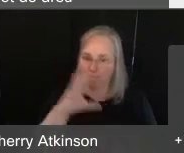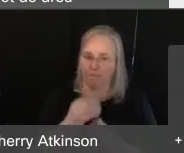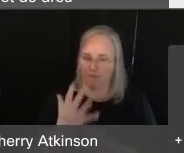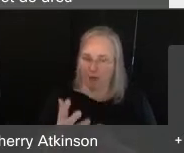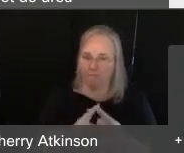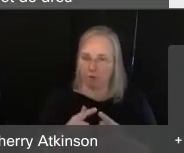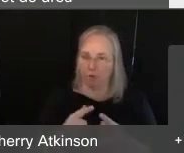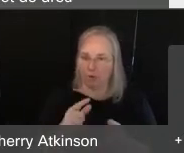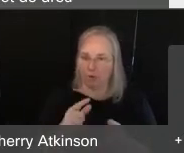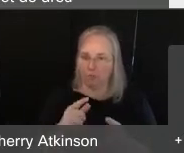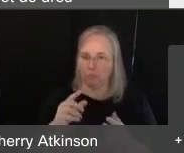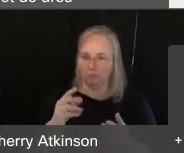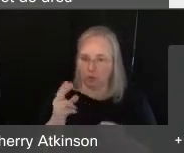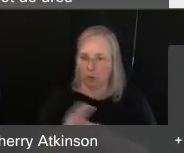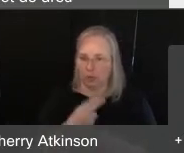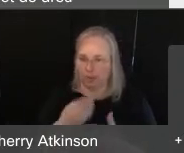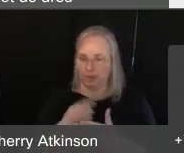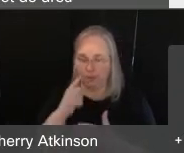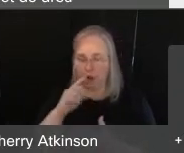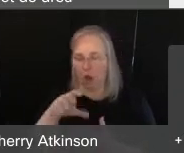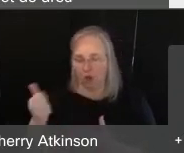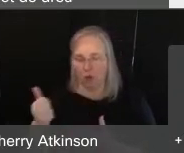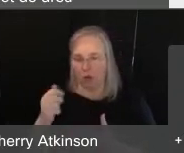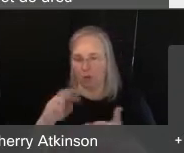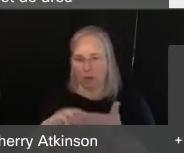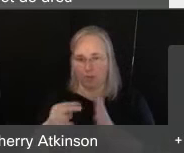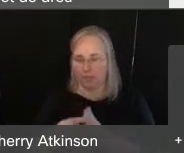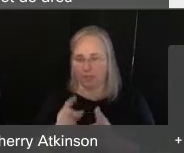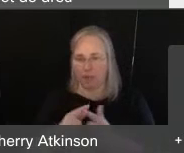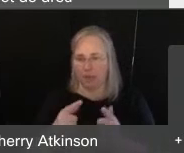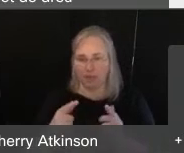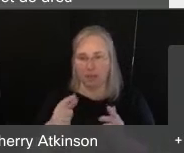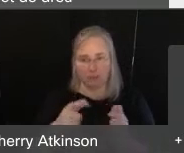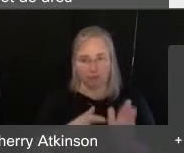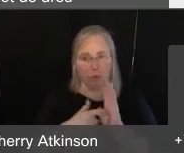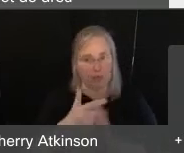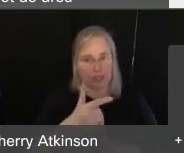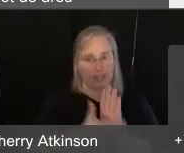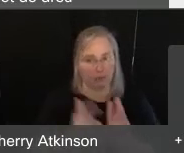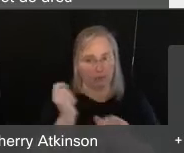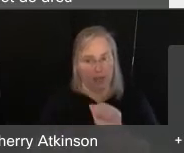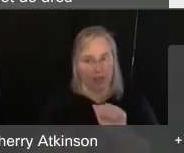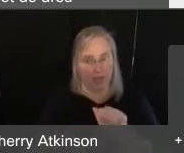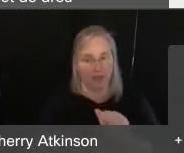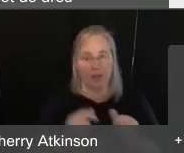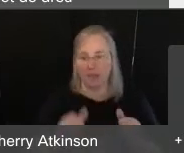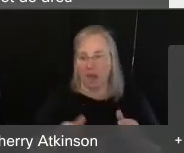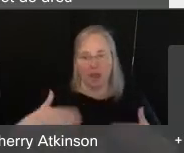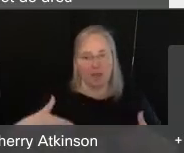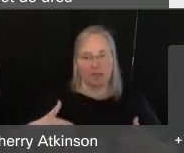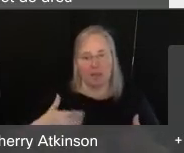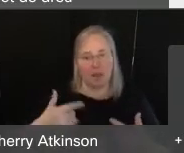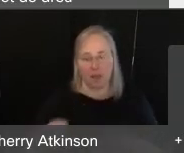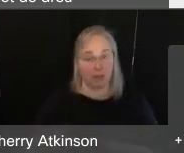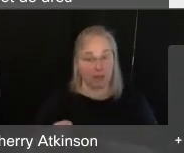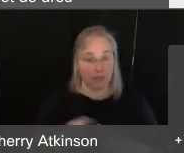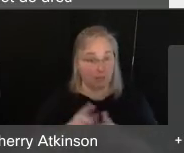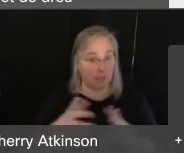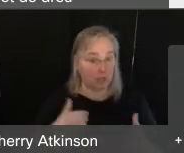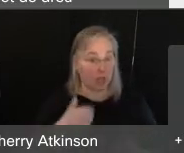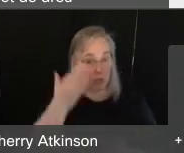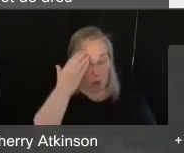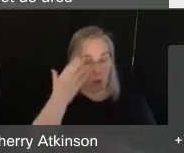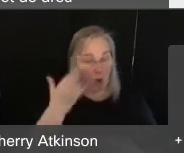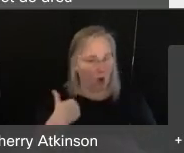use it for those purposes. But that hasn't happened as far as I know. So are we trying to